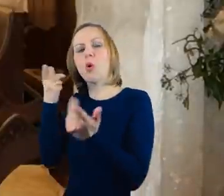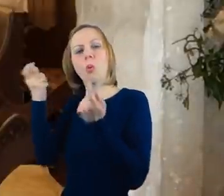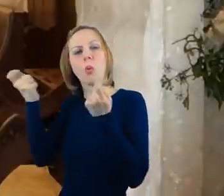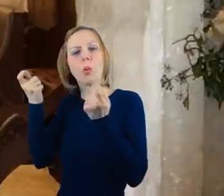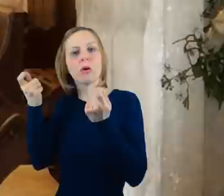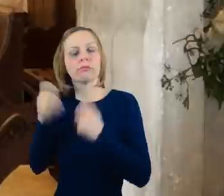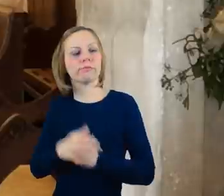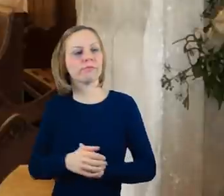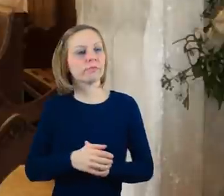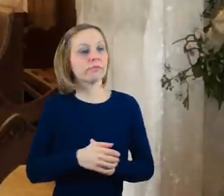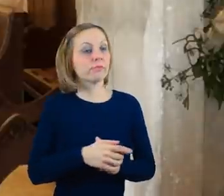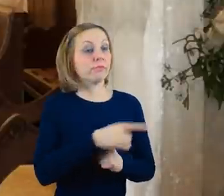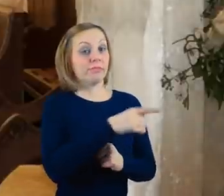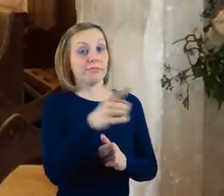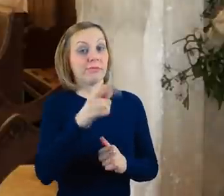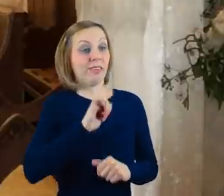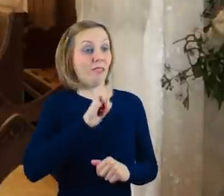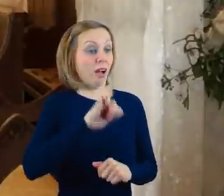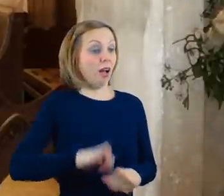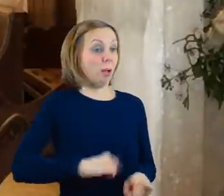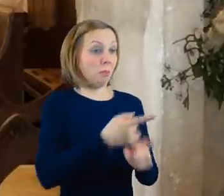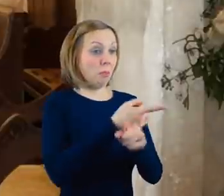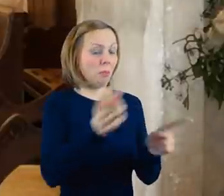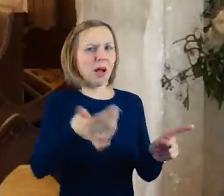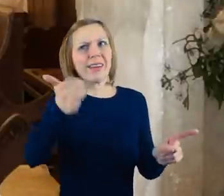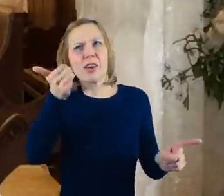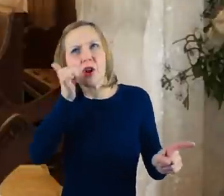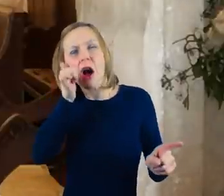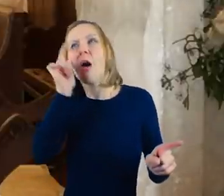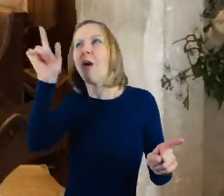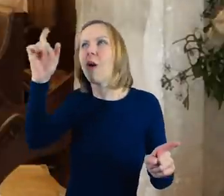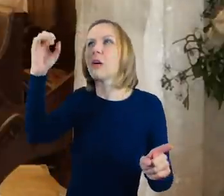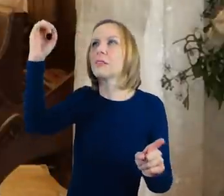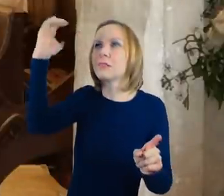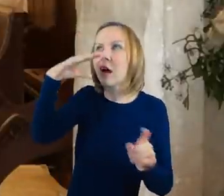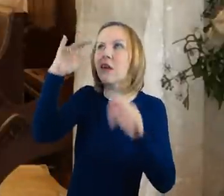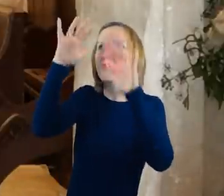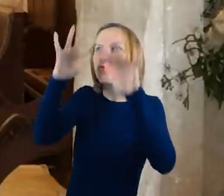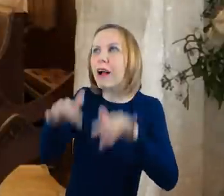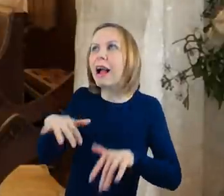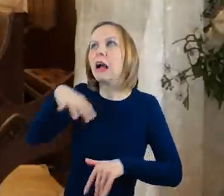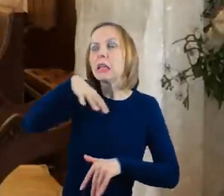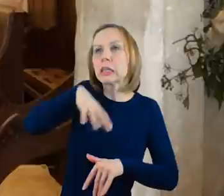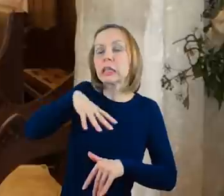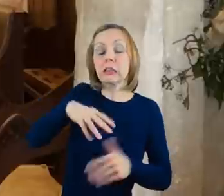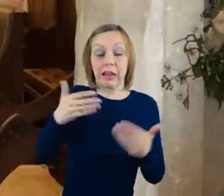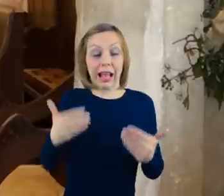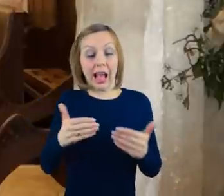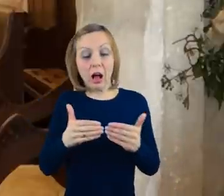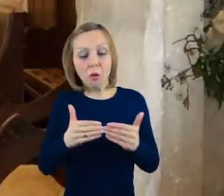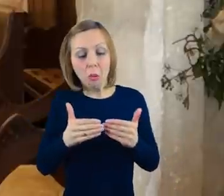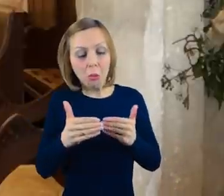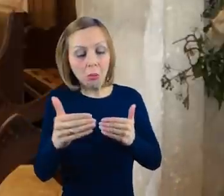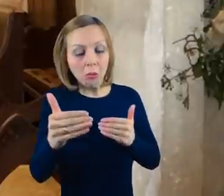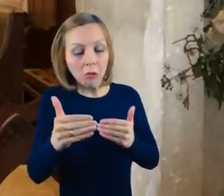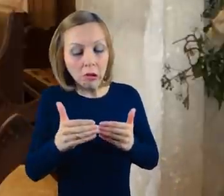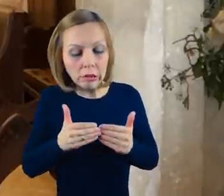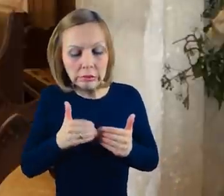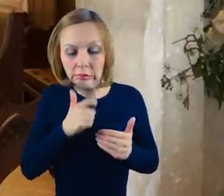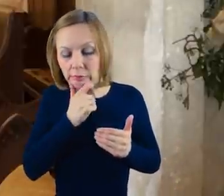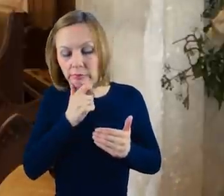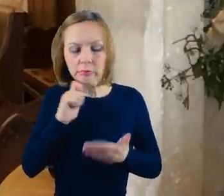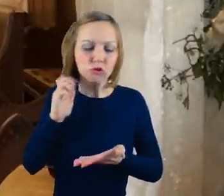The farmer knows that he or she needs the rain and the sun, and looking ahead from this point of the year, trusts with